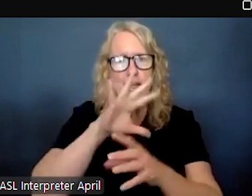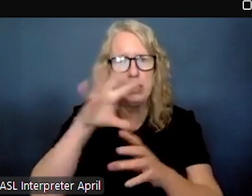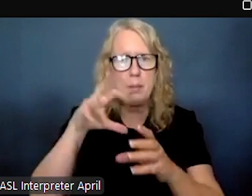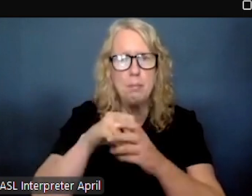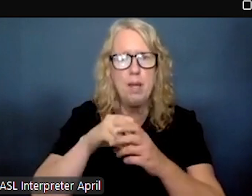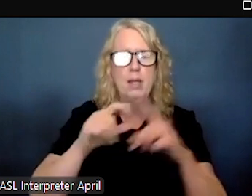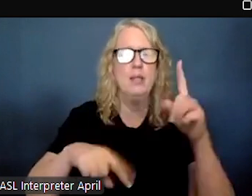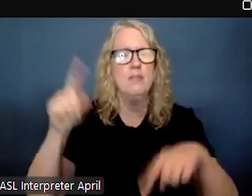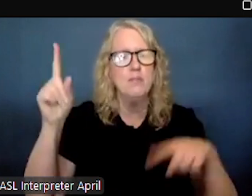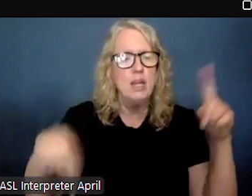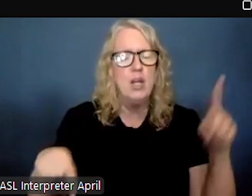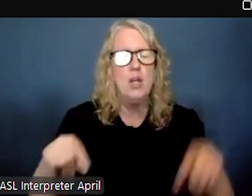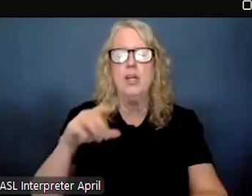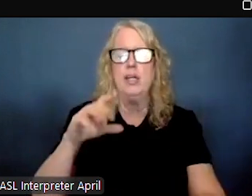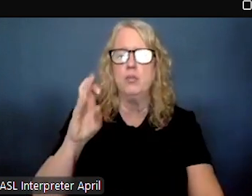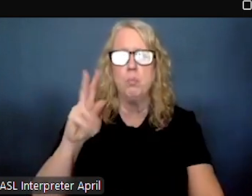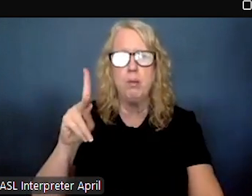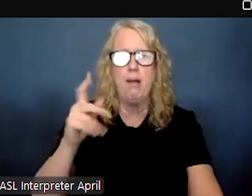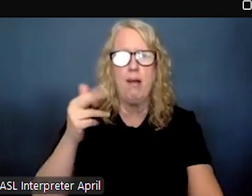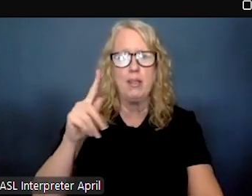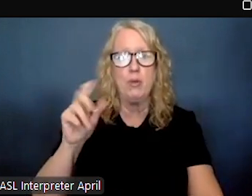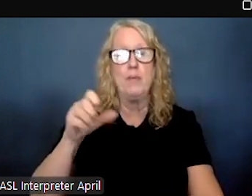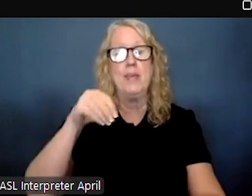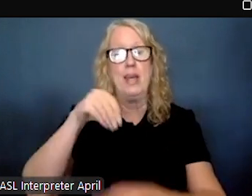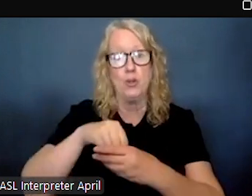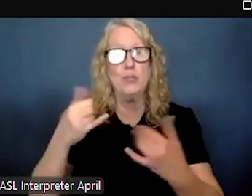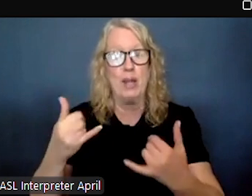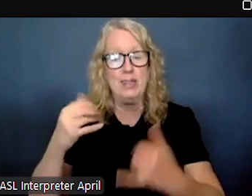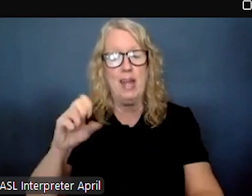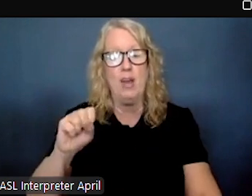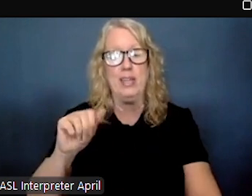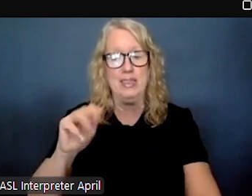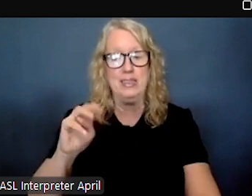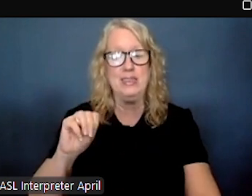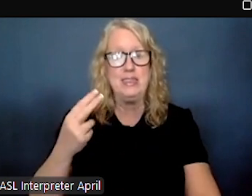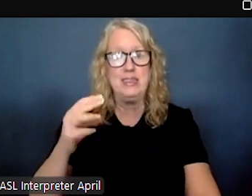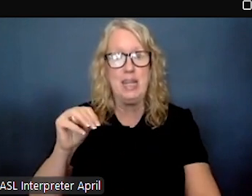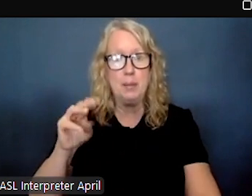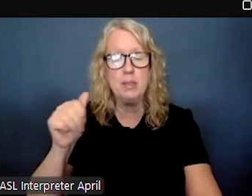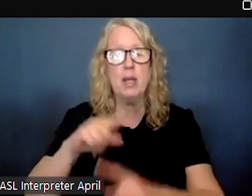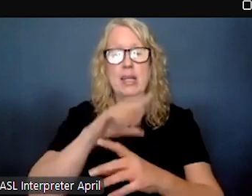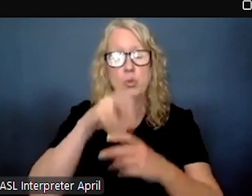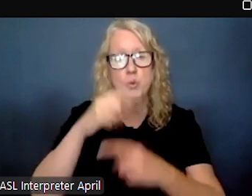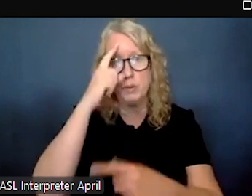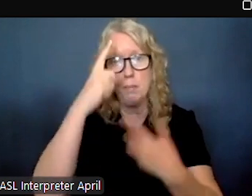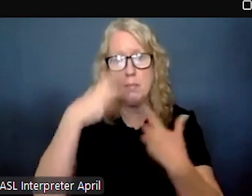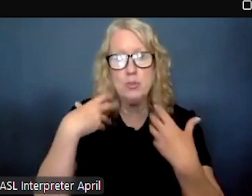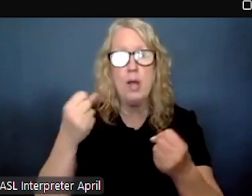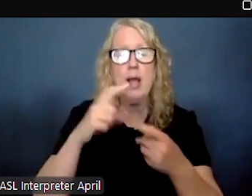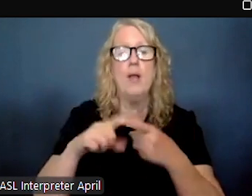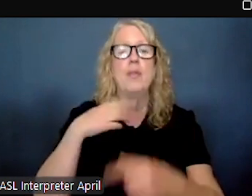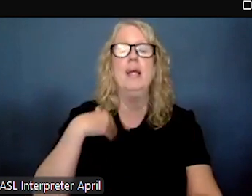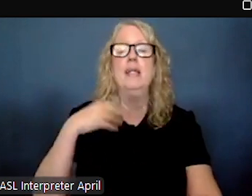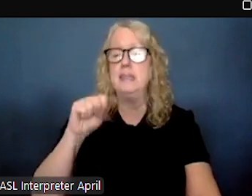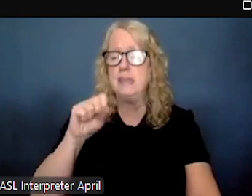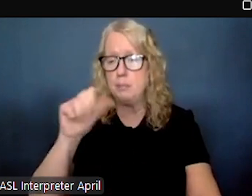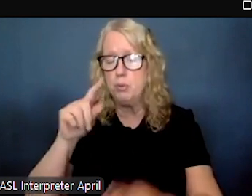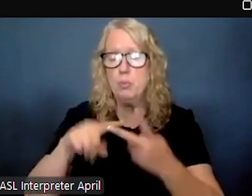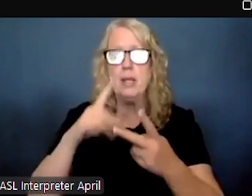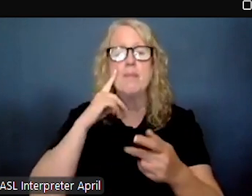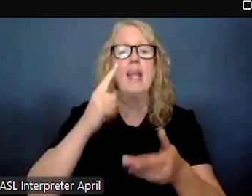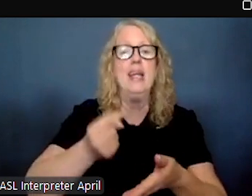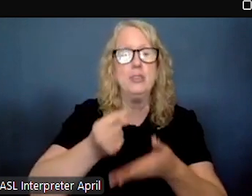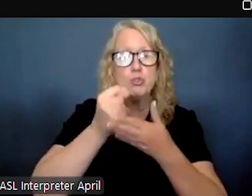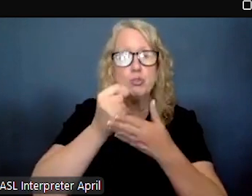the various block grants that are in SAMHSA right now. That includes mental health block grant, the substance abuse and treatment